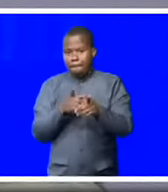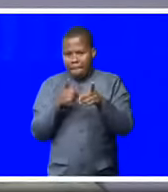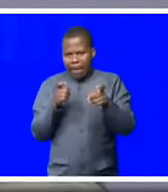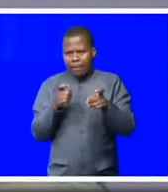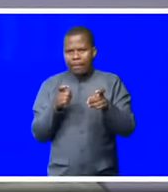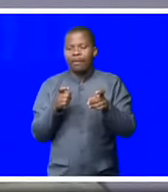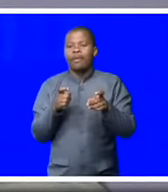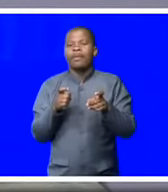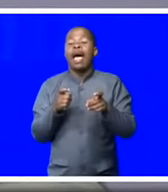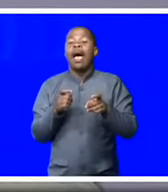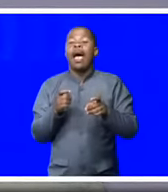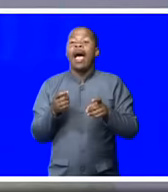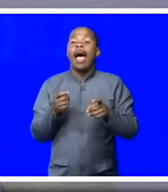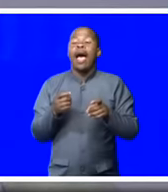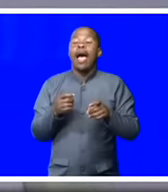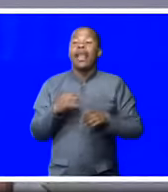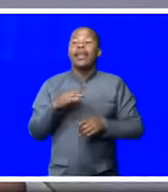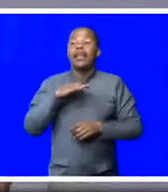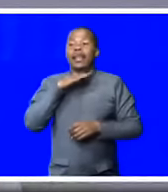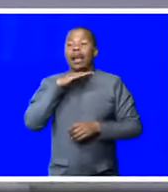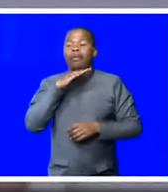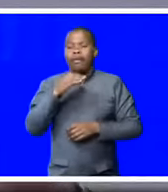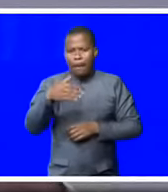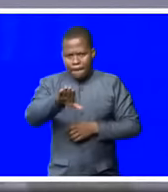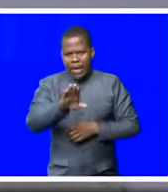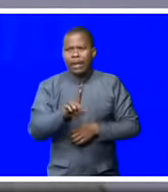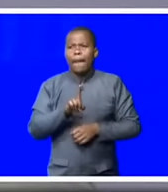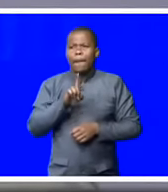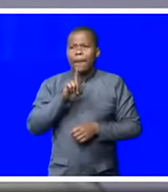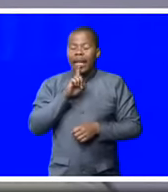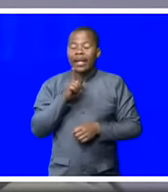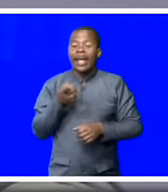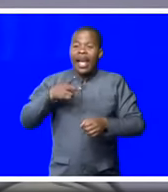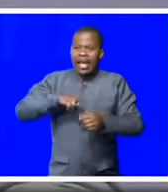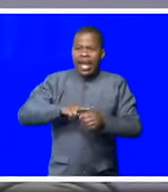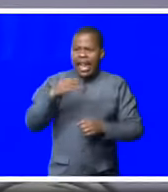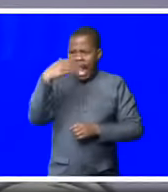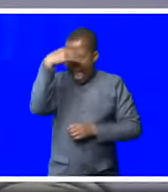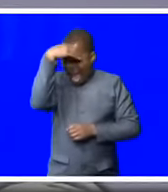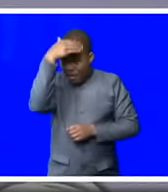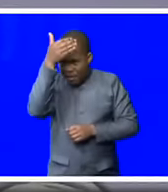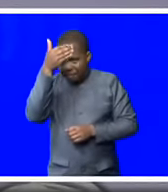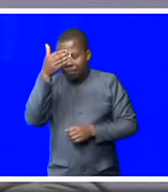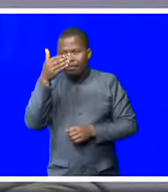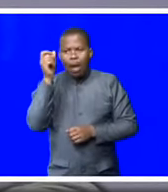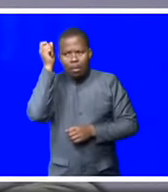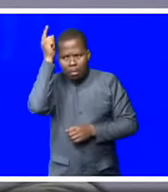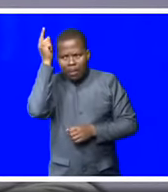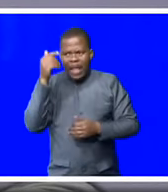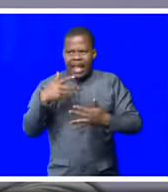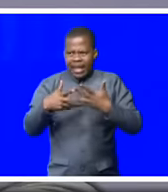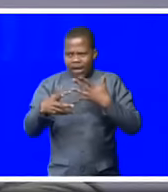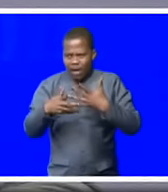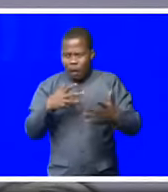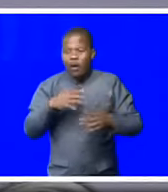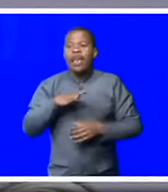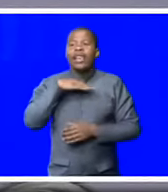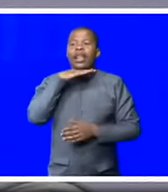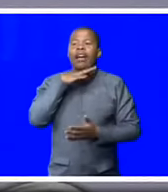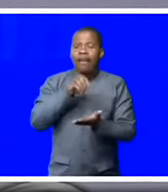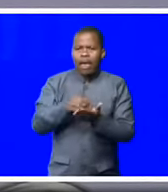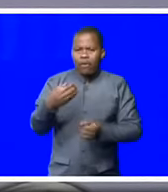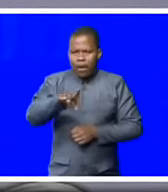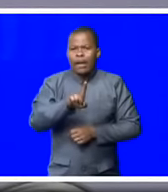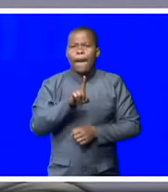that measure. Obviously they have their budgets that they have in the year for equipment and and things that they need, but unfortunately that